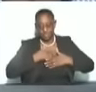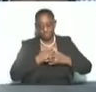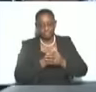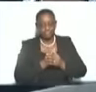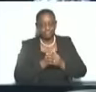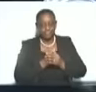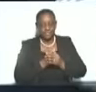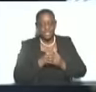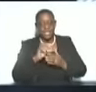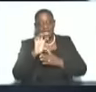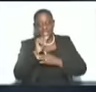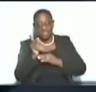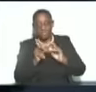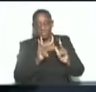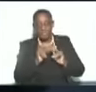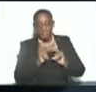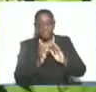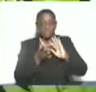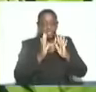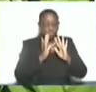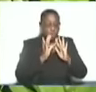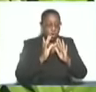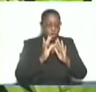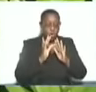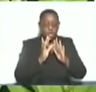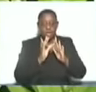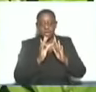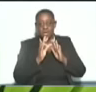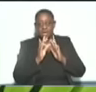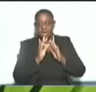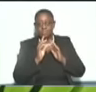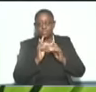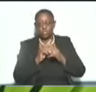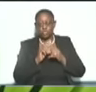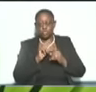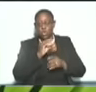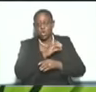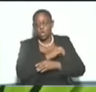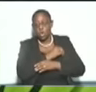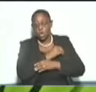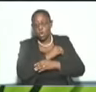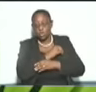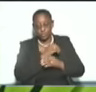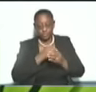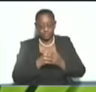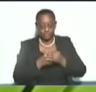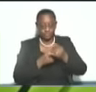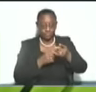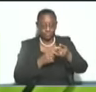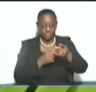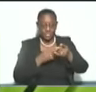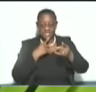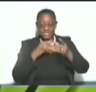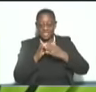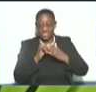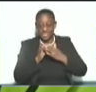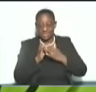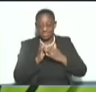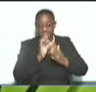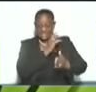from other colleagues and friends of Wilchcombe from the political realm. His tenacity, energy, and ability